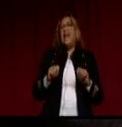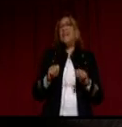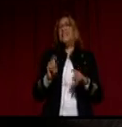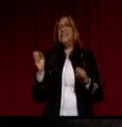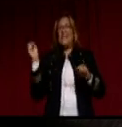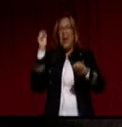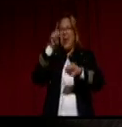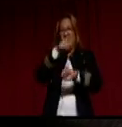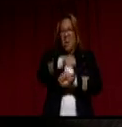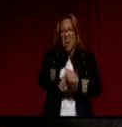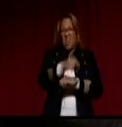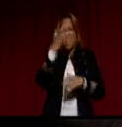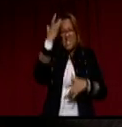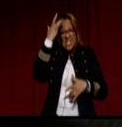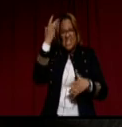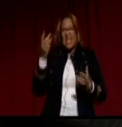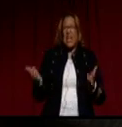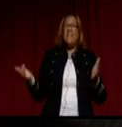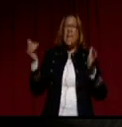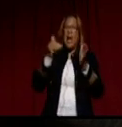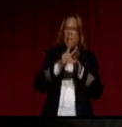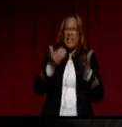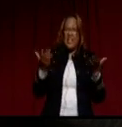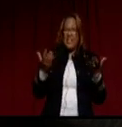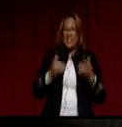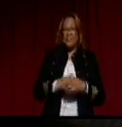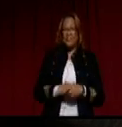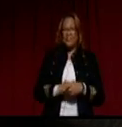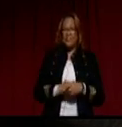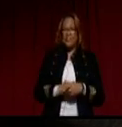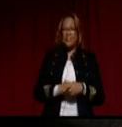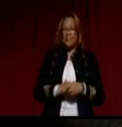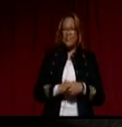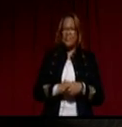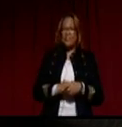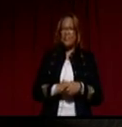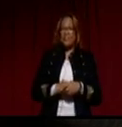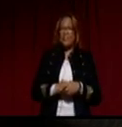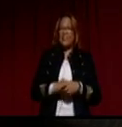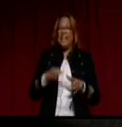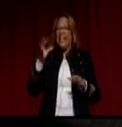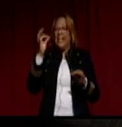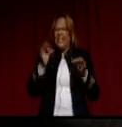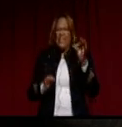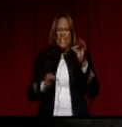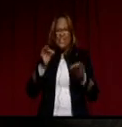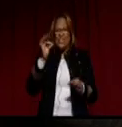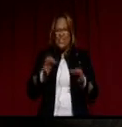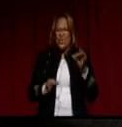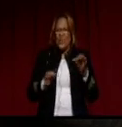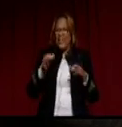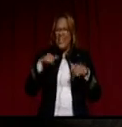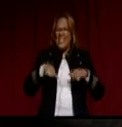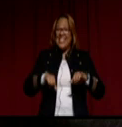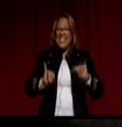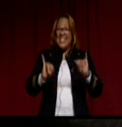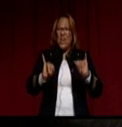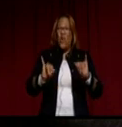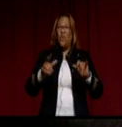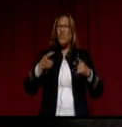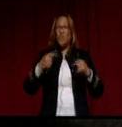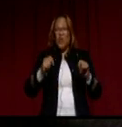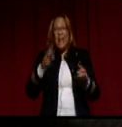particular virus if it should come back again. So the jury, I don't think, is totally in yet as to whether or